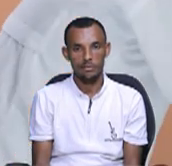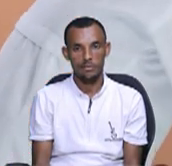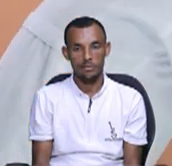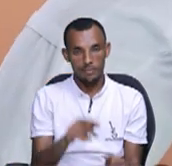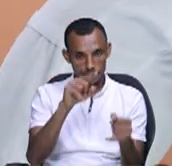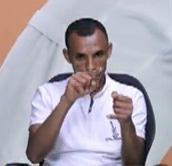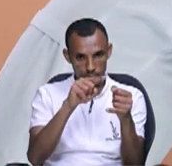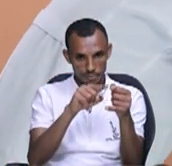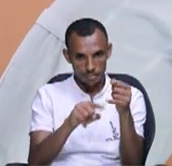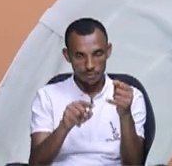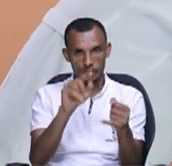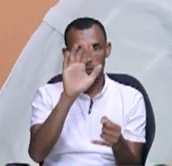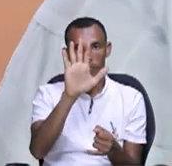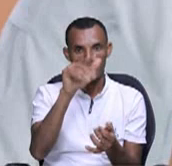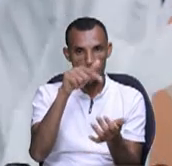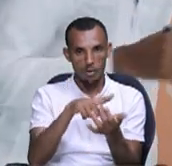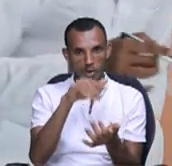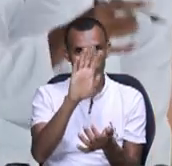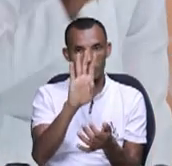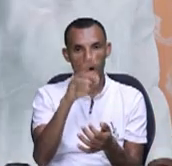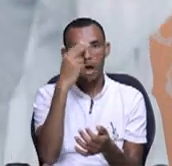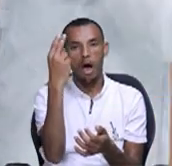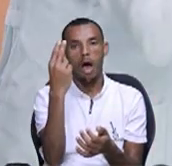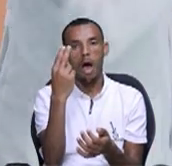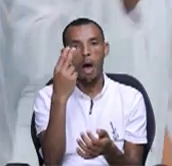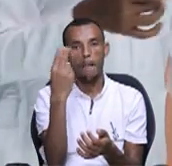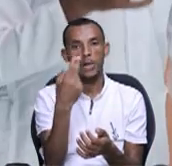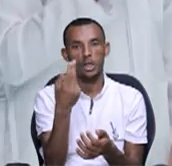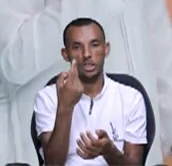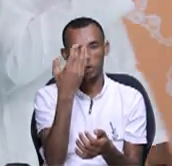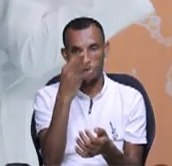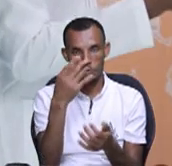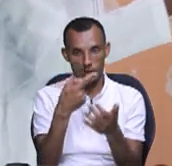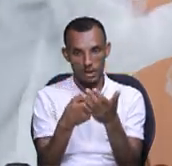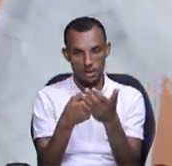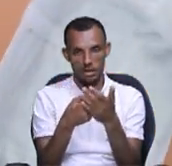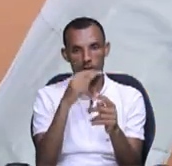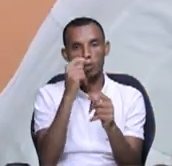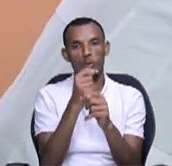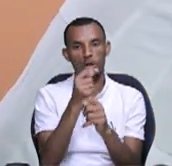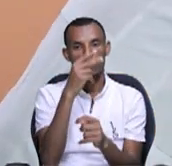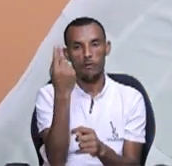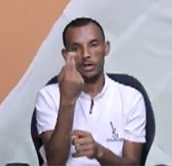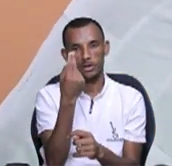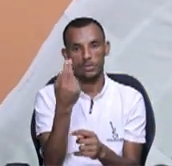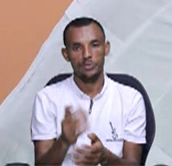And the last one, 5.4, applications of this trigonometric function.